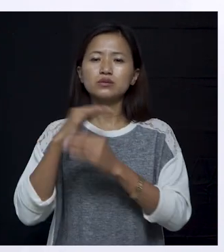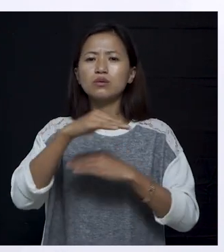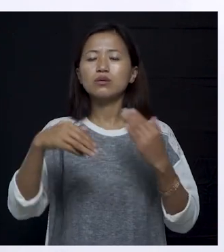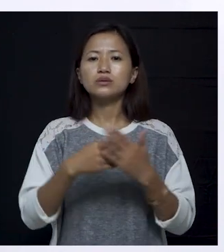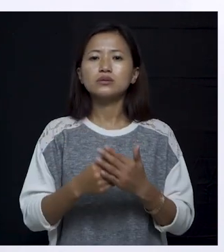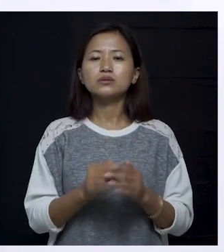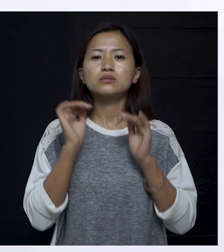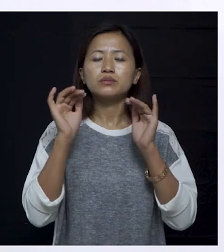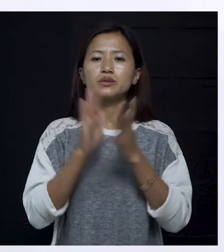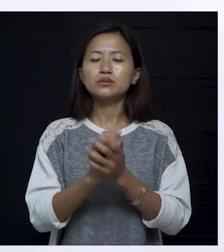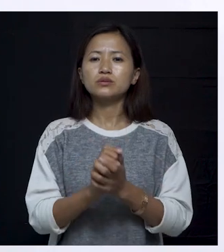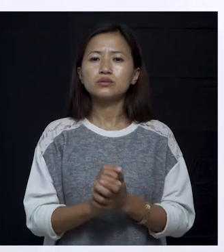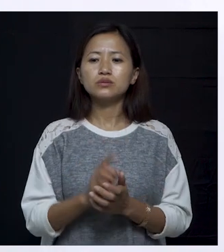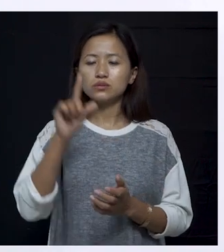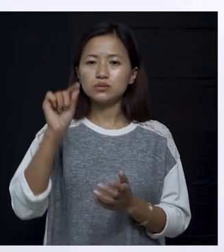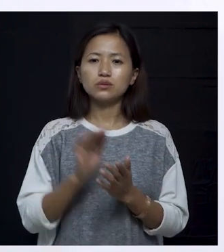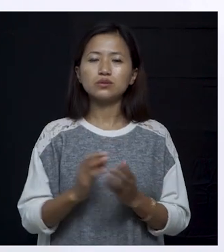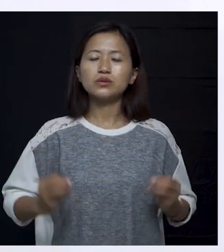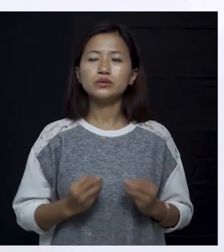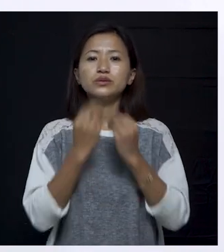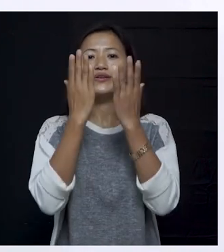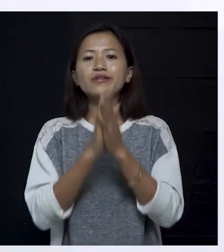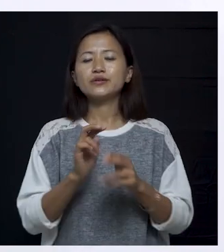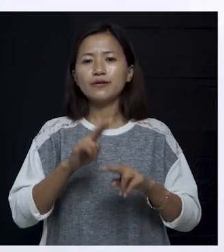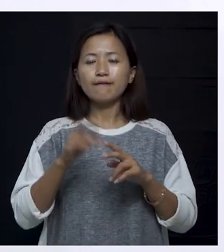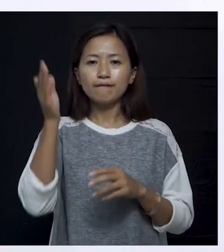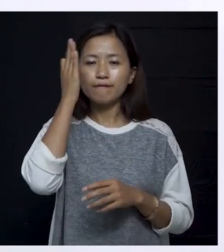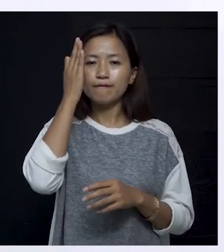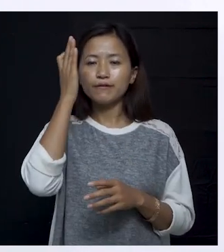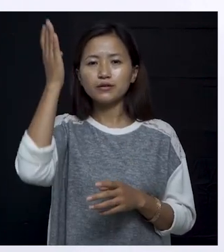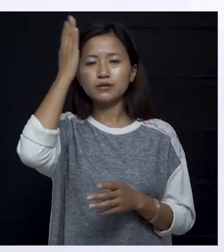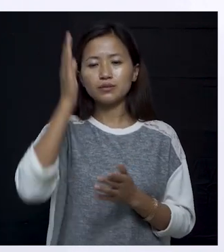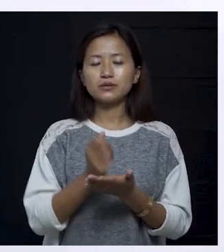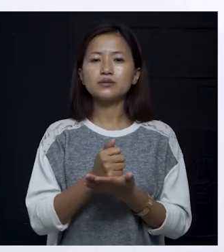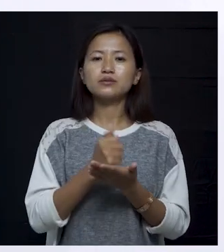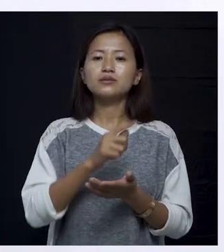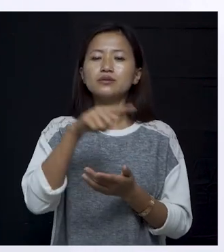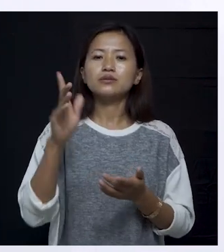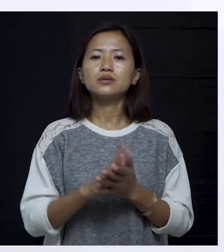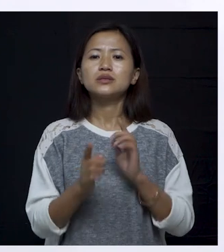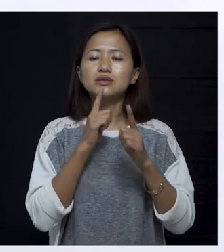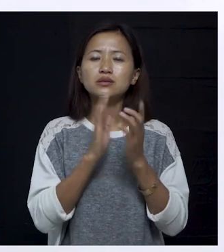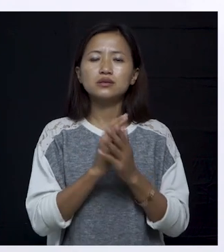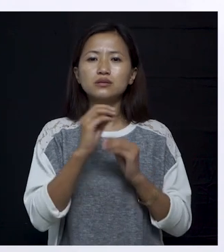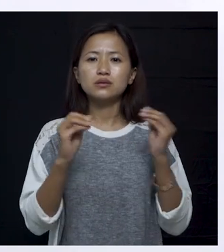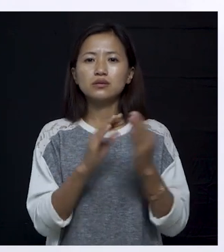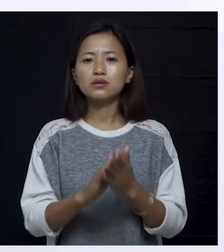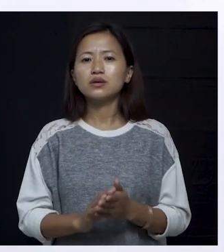all these we are supposed to do because we are enjoying the fundamental rights, okay? Then we have also discussed about